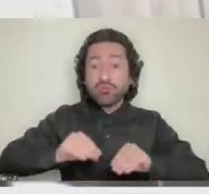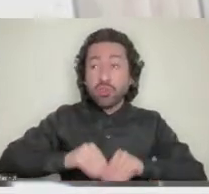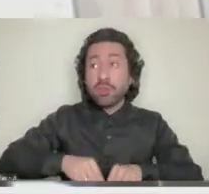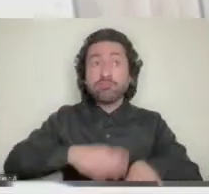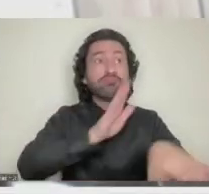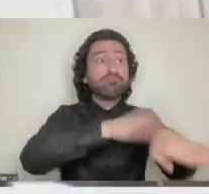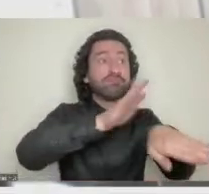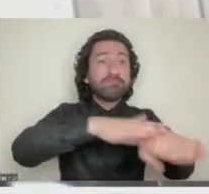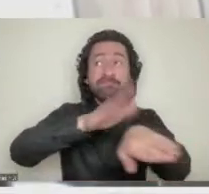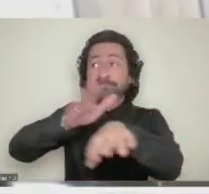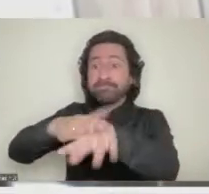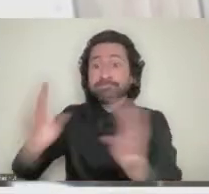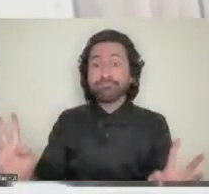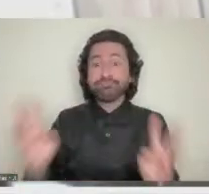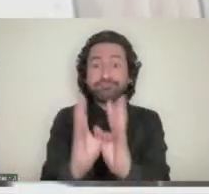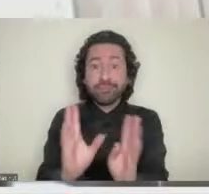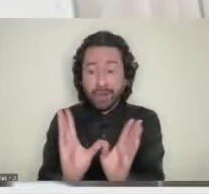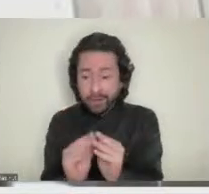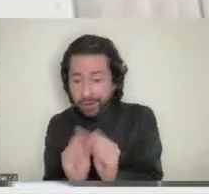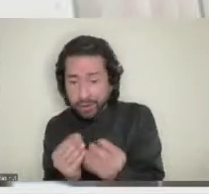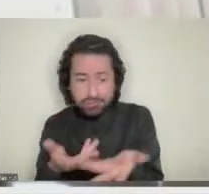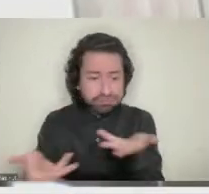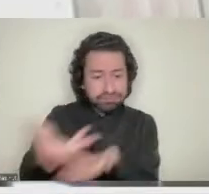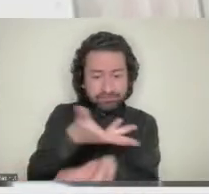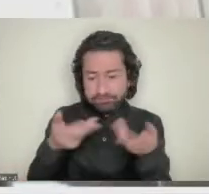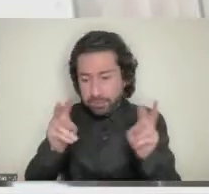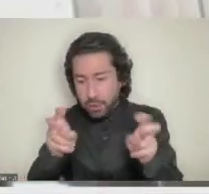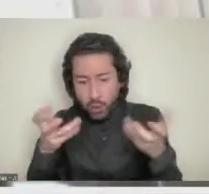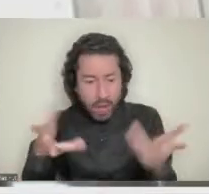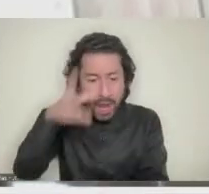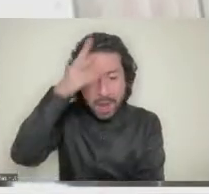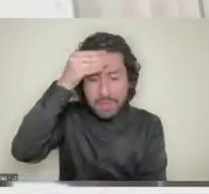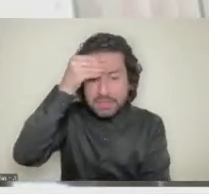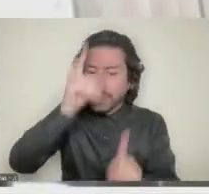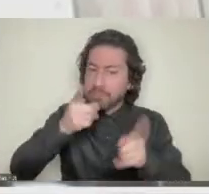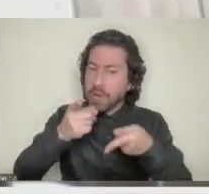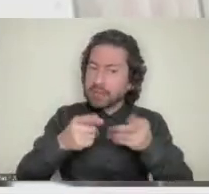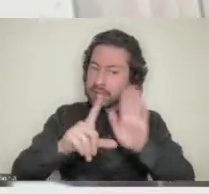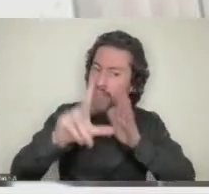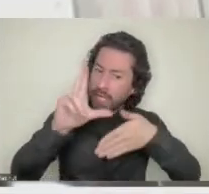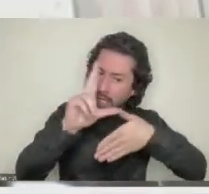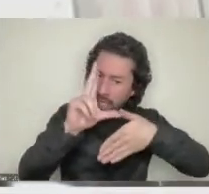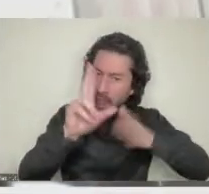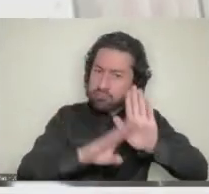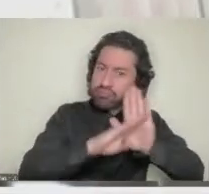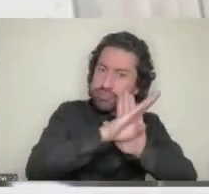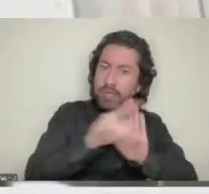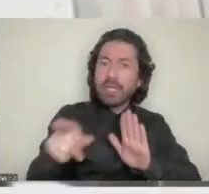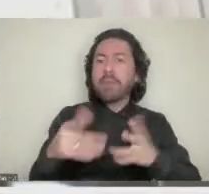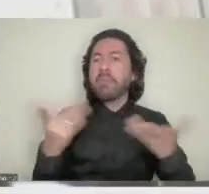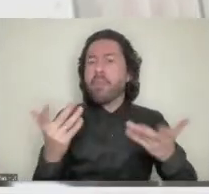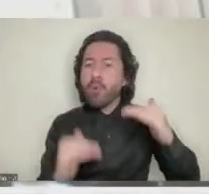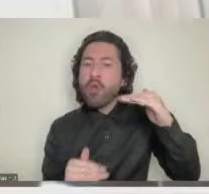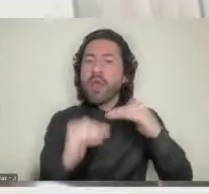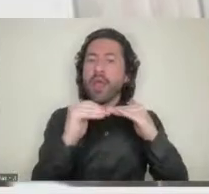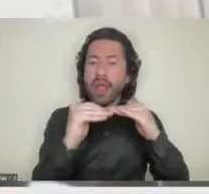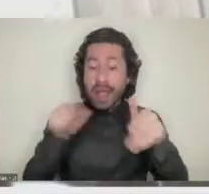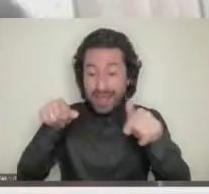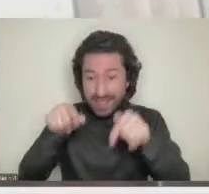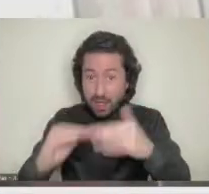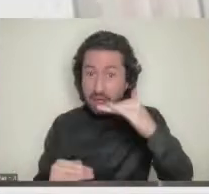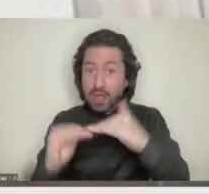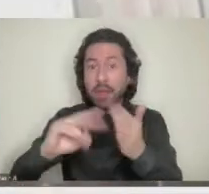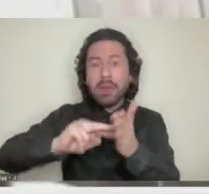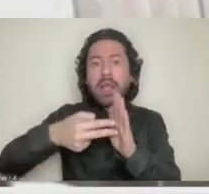education speaking about learning as one of the priorities to be reached in Latin America. And gap